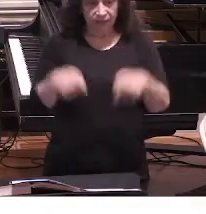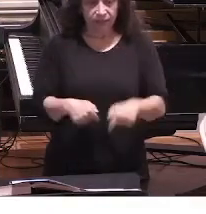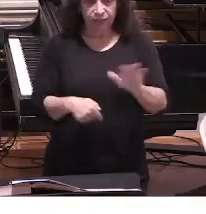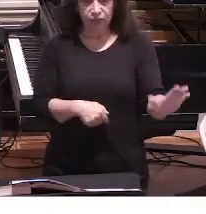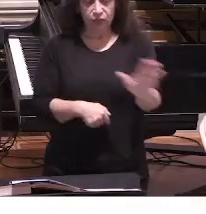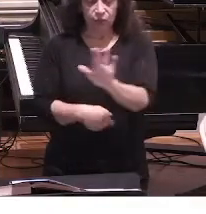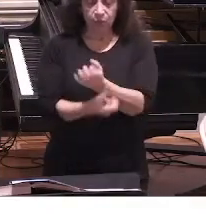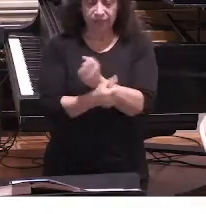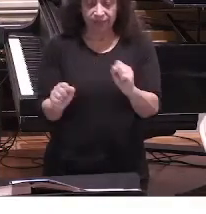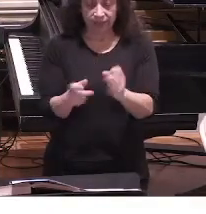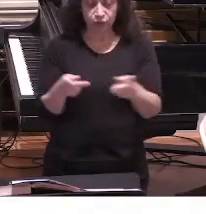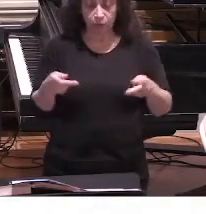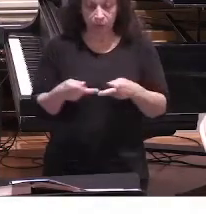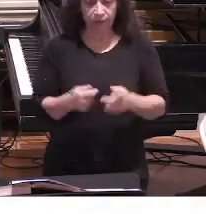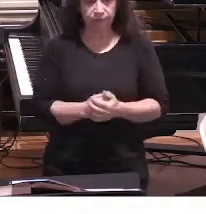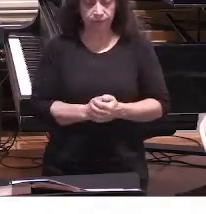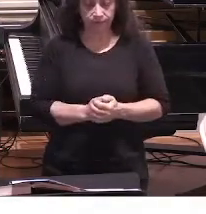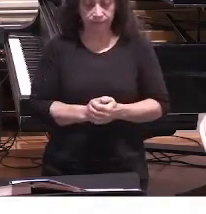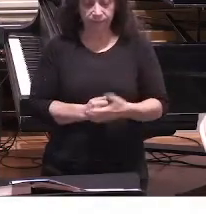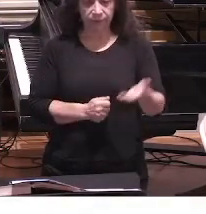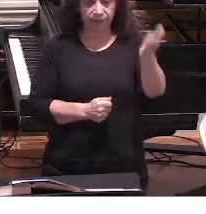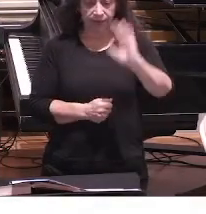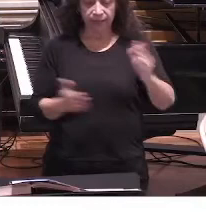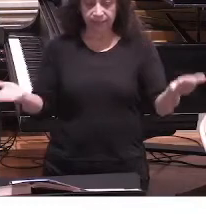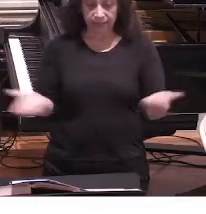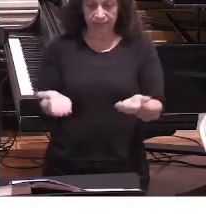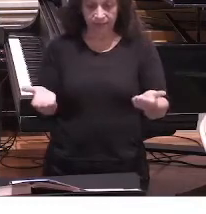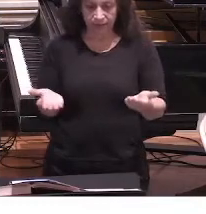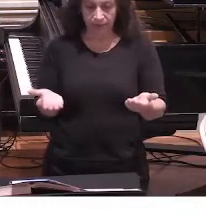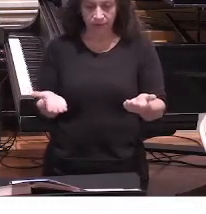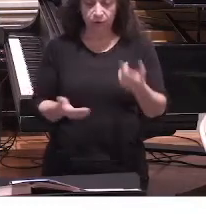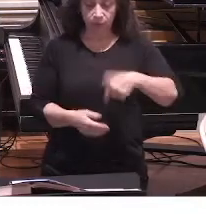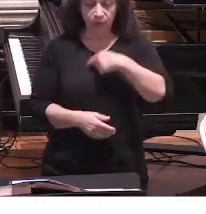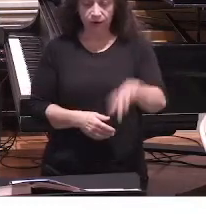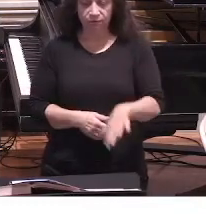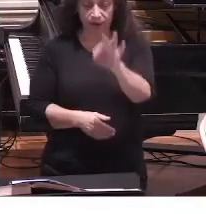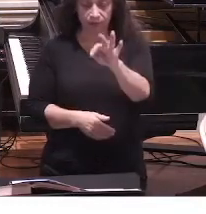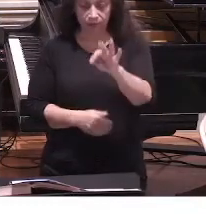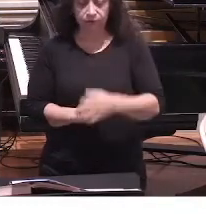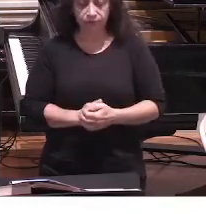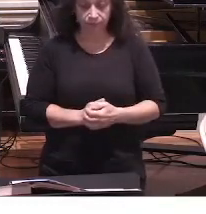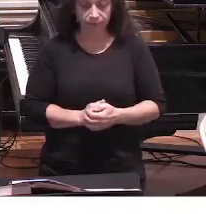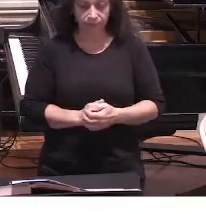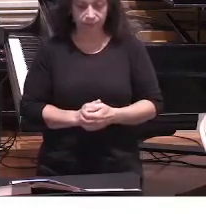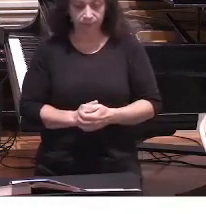is your sanctuary. God is found. We are found.